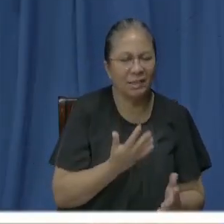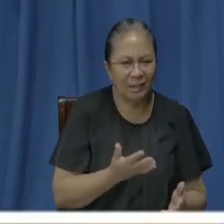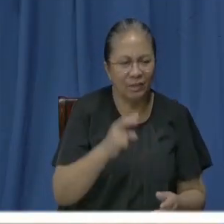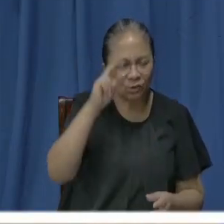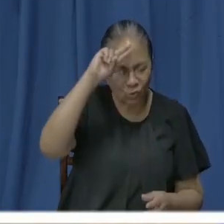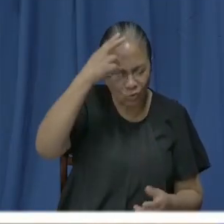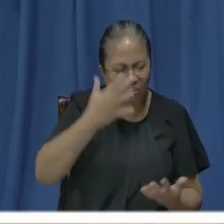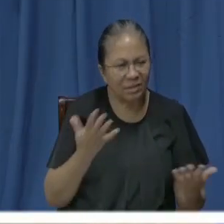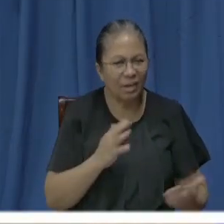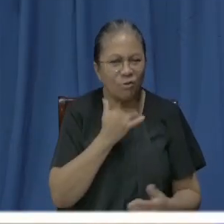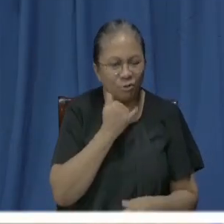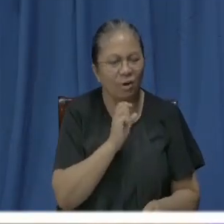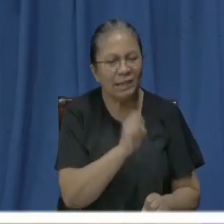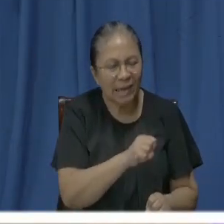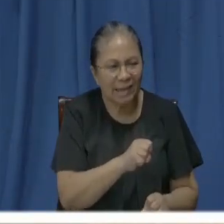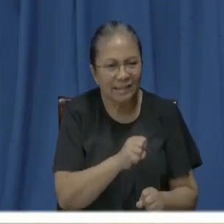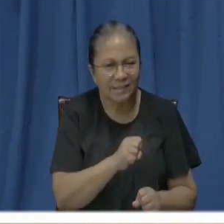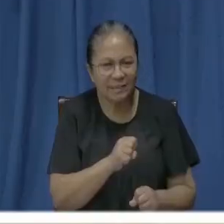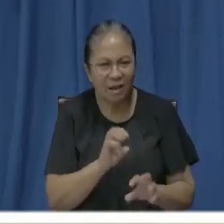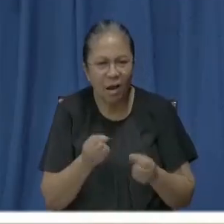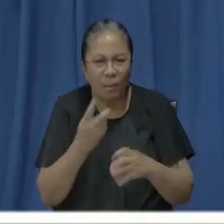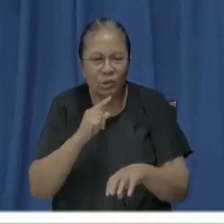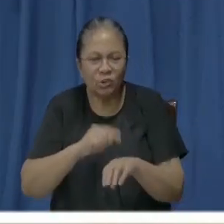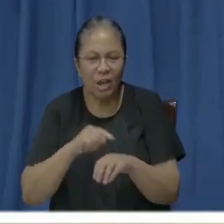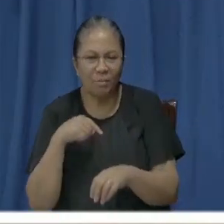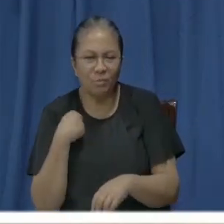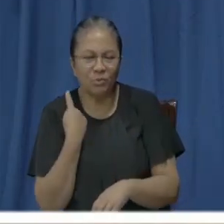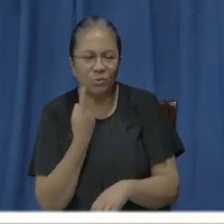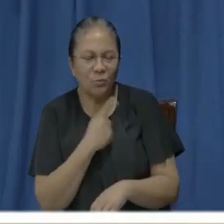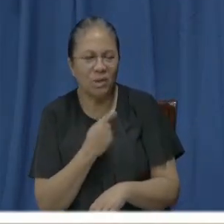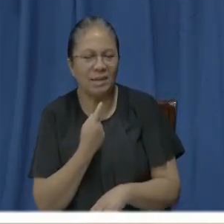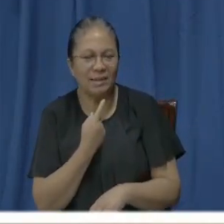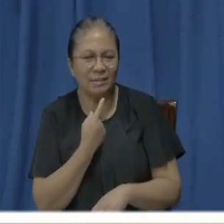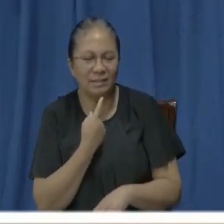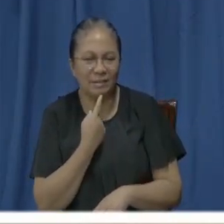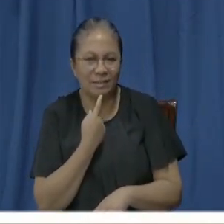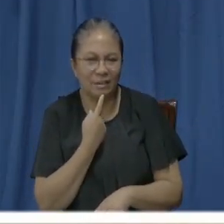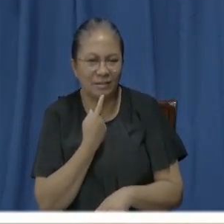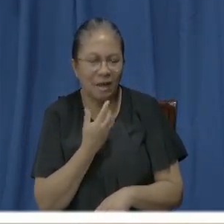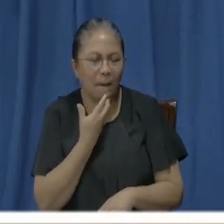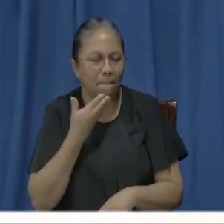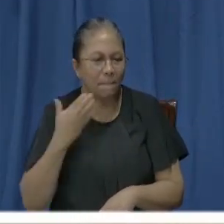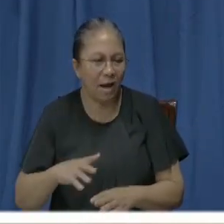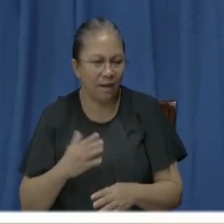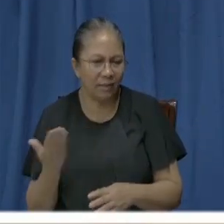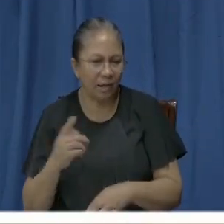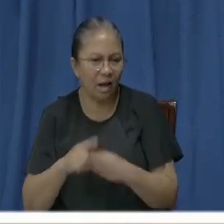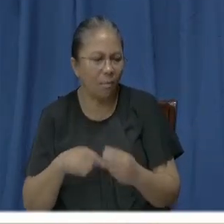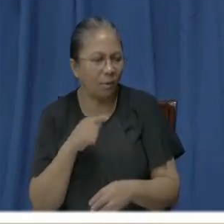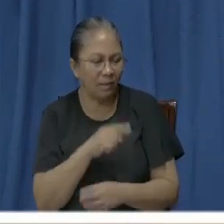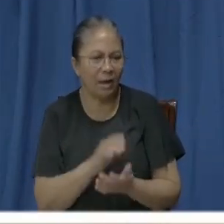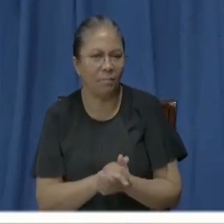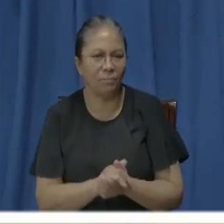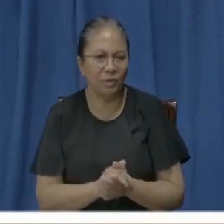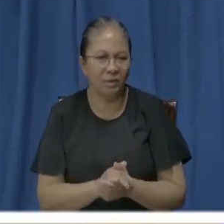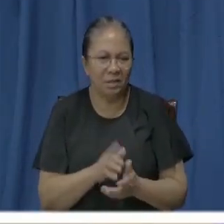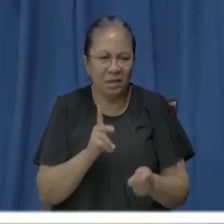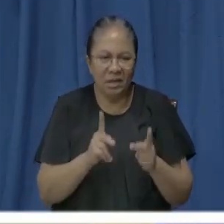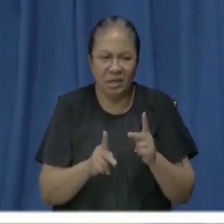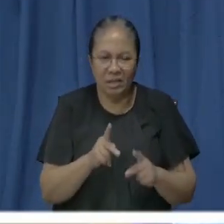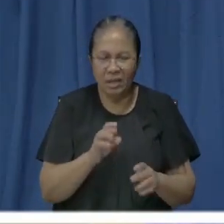times? How many times have we gossiped over the misfortune of another person who really